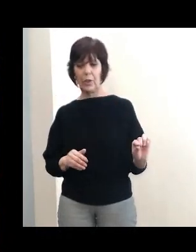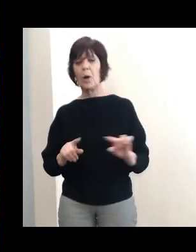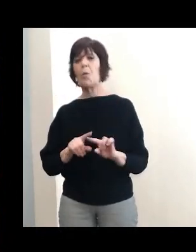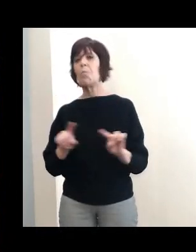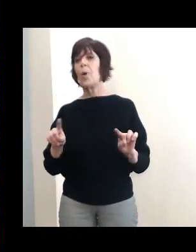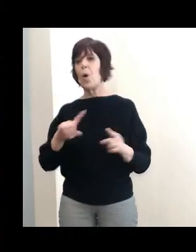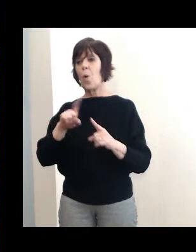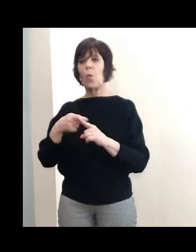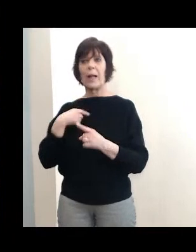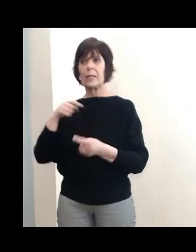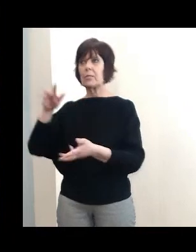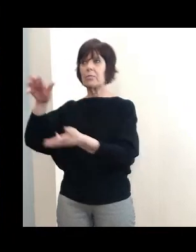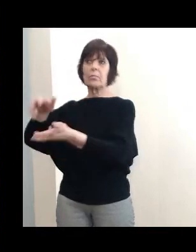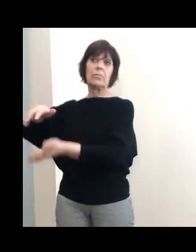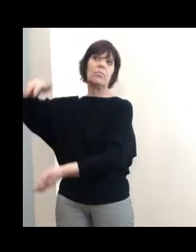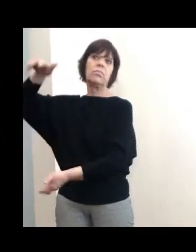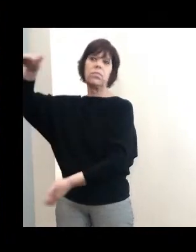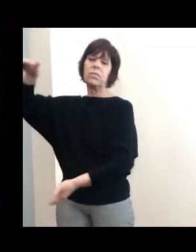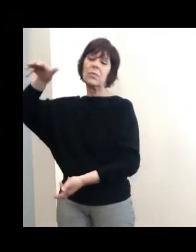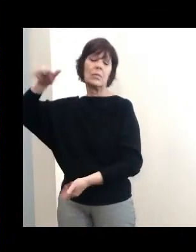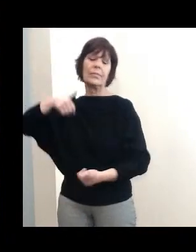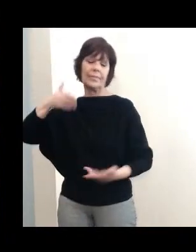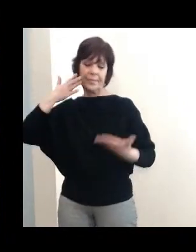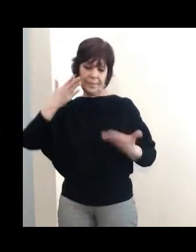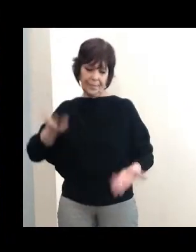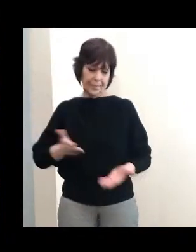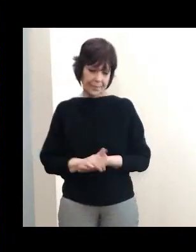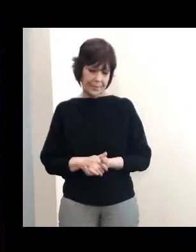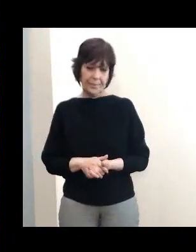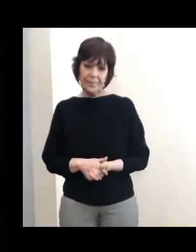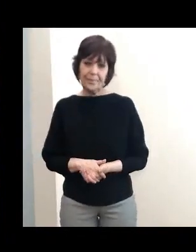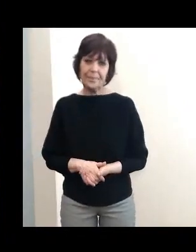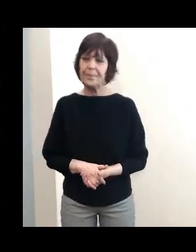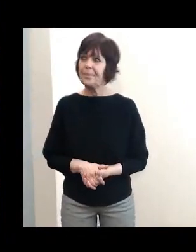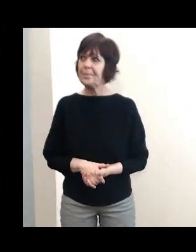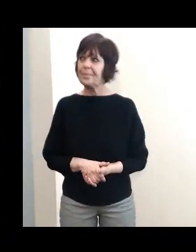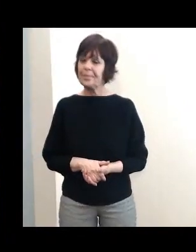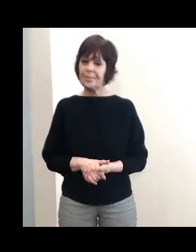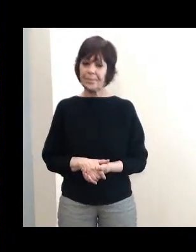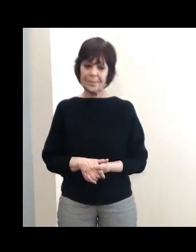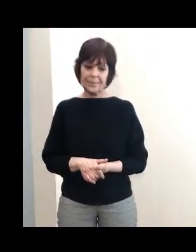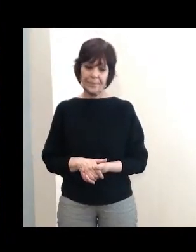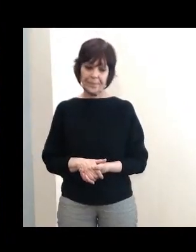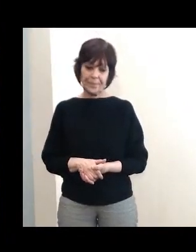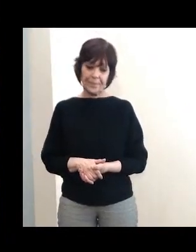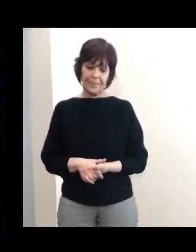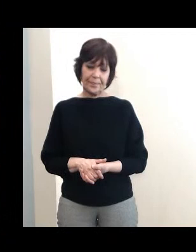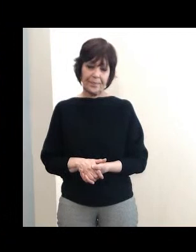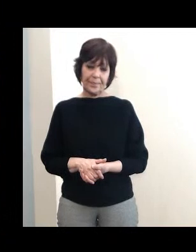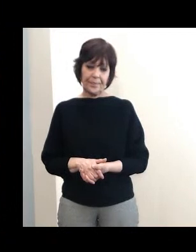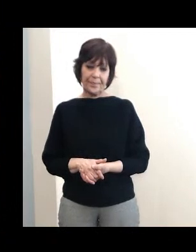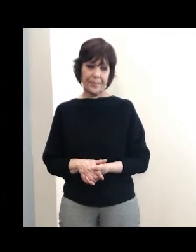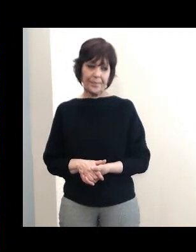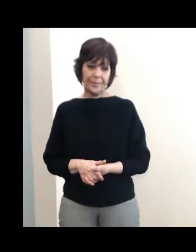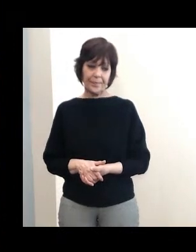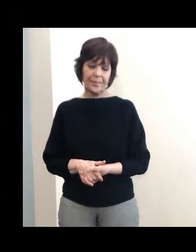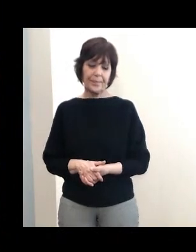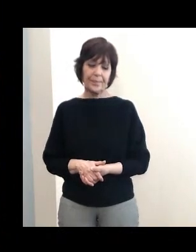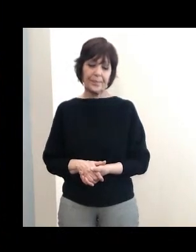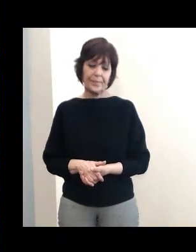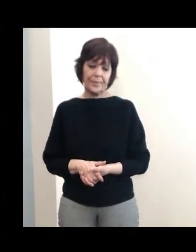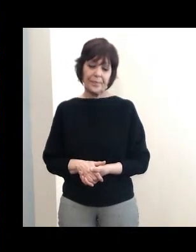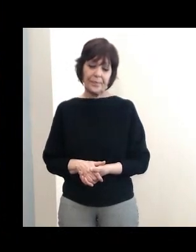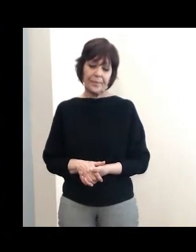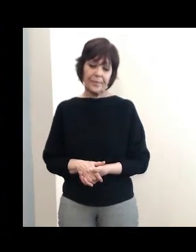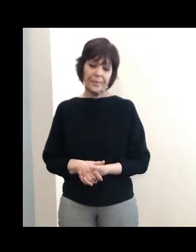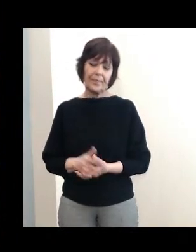But we have not received any indication on when we'd be at a position to have the mass vaccinations site